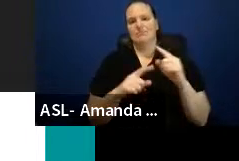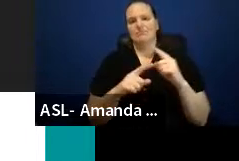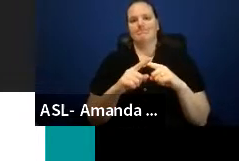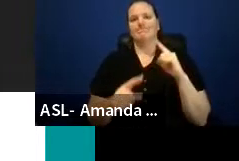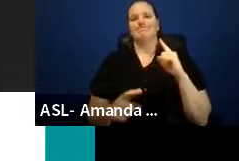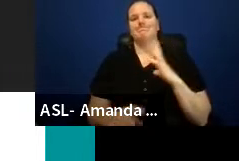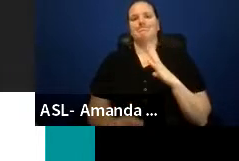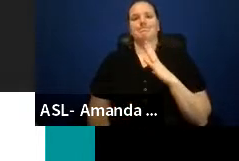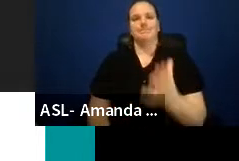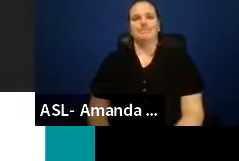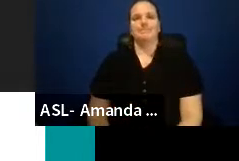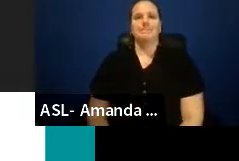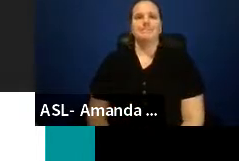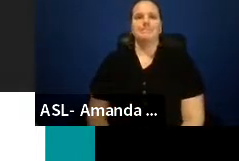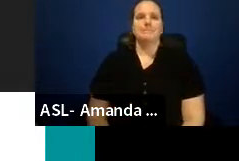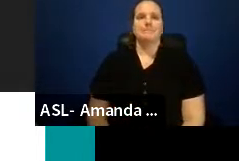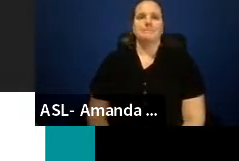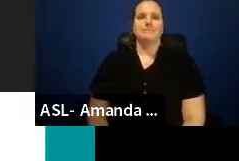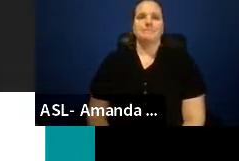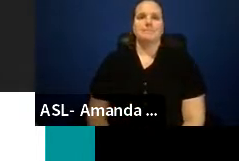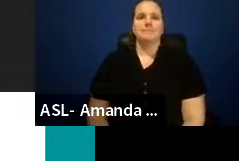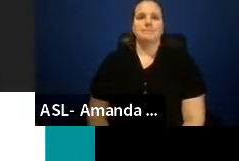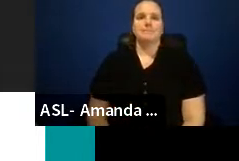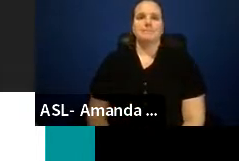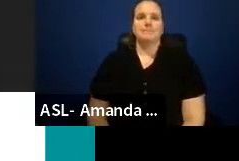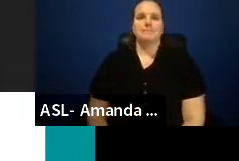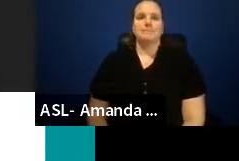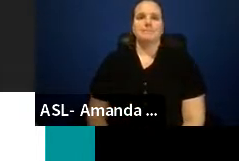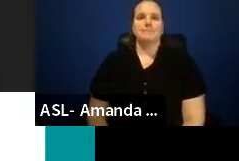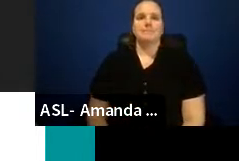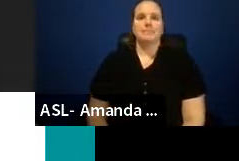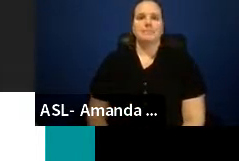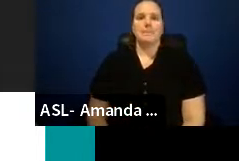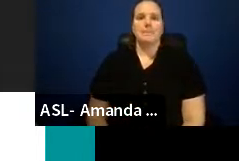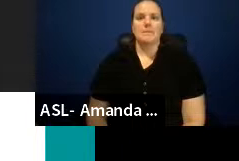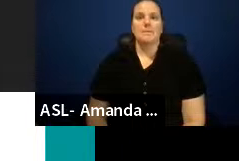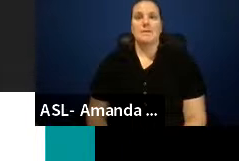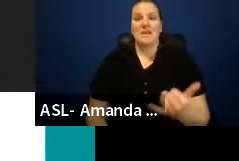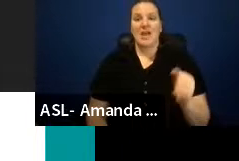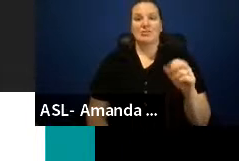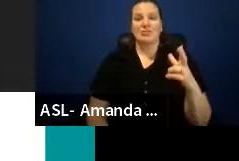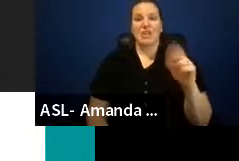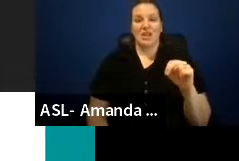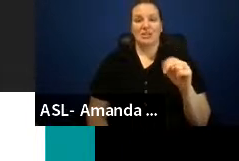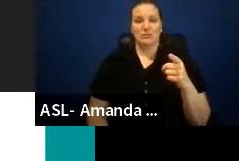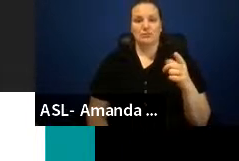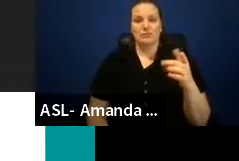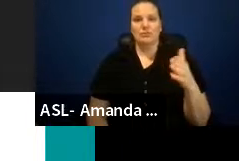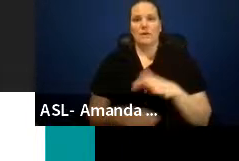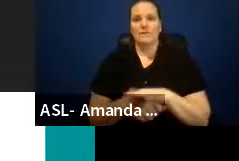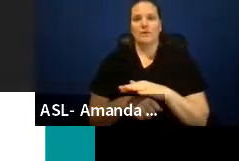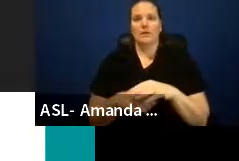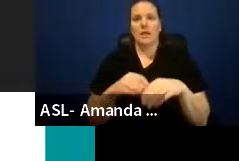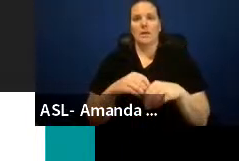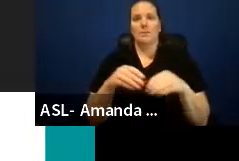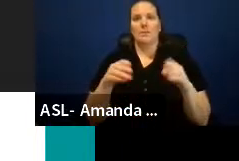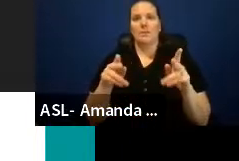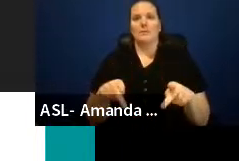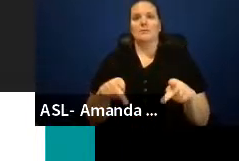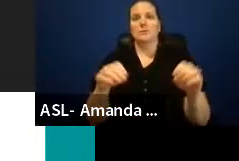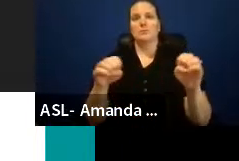please. And I will turn it over to Shannon to cover some of these in-person emergency